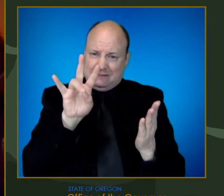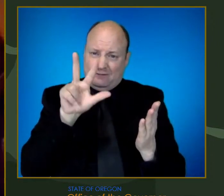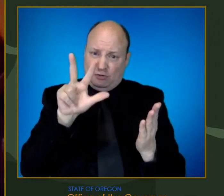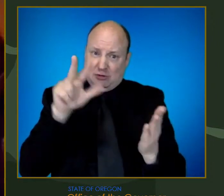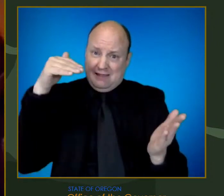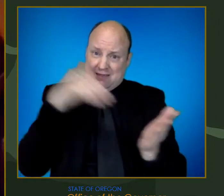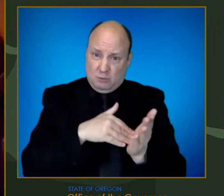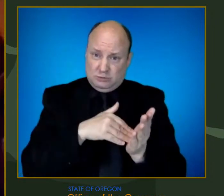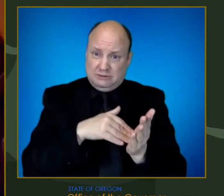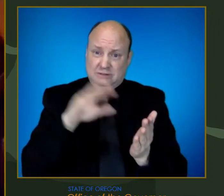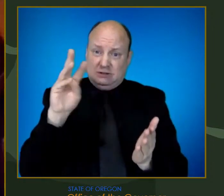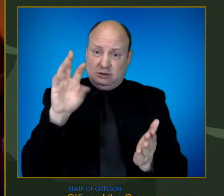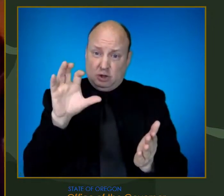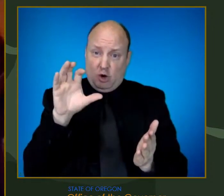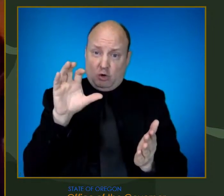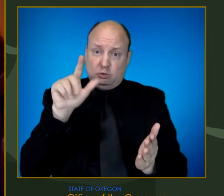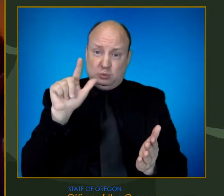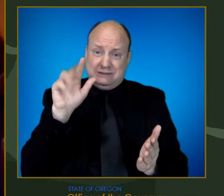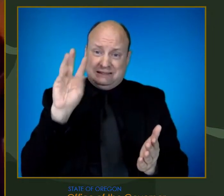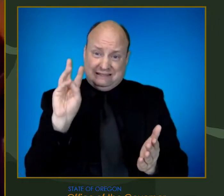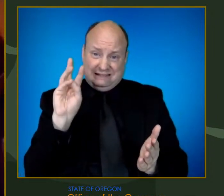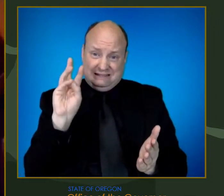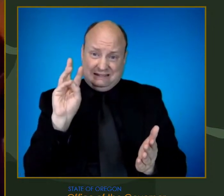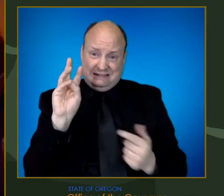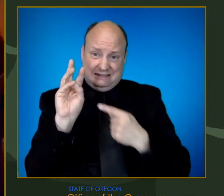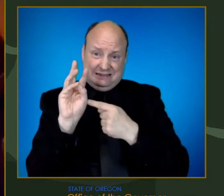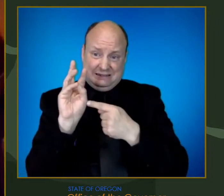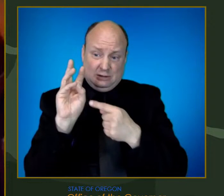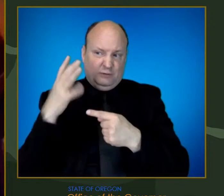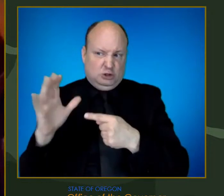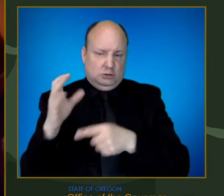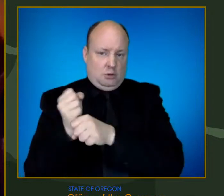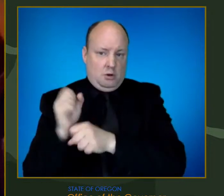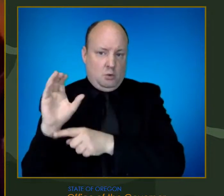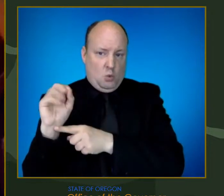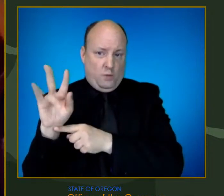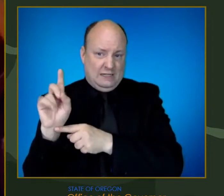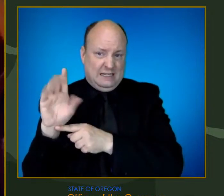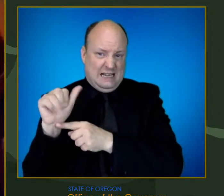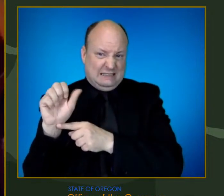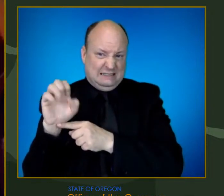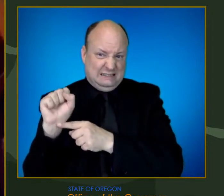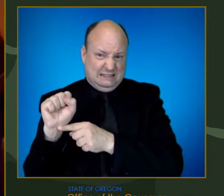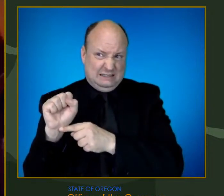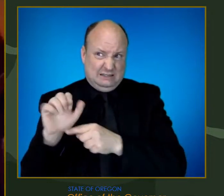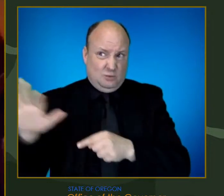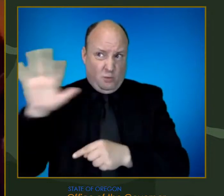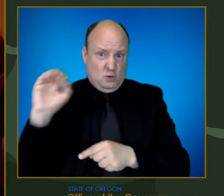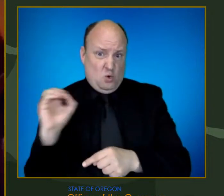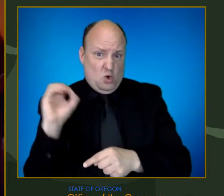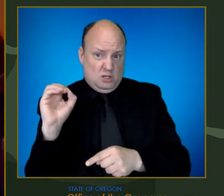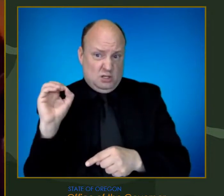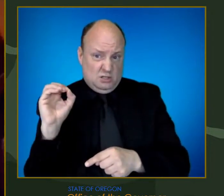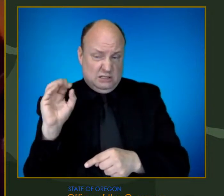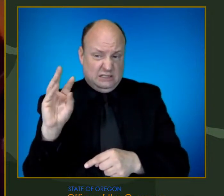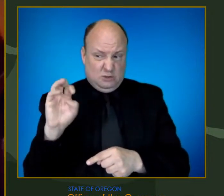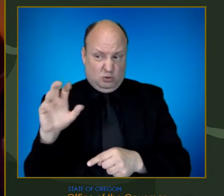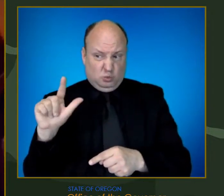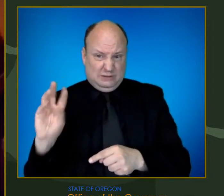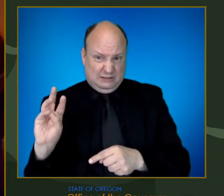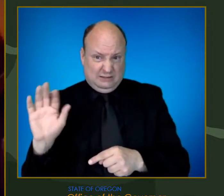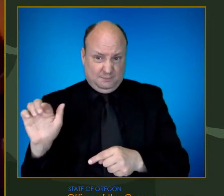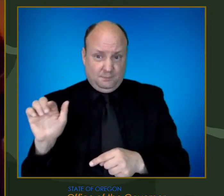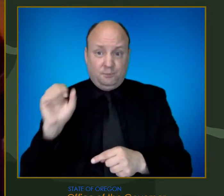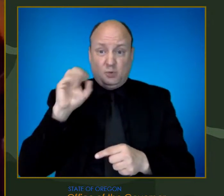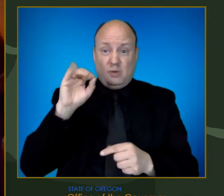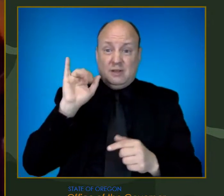173,626 COVID-19 cases in Oregon. But recent data are troubling, showing that the virus is again on the march throughout our